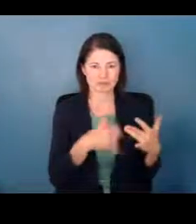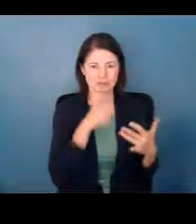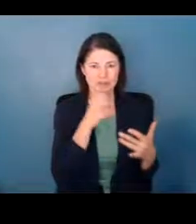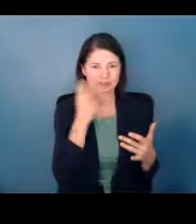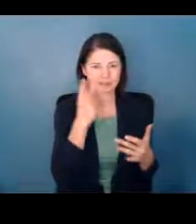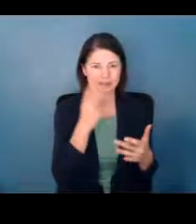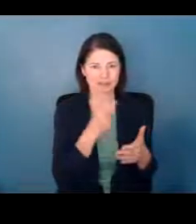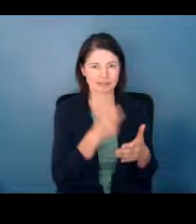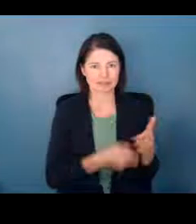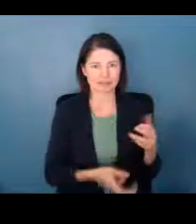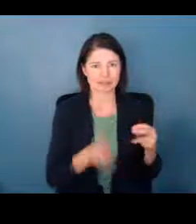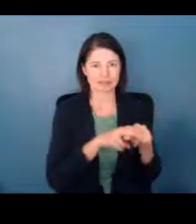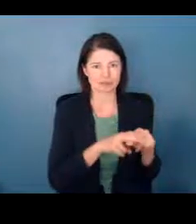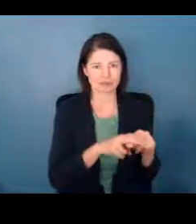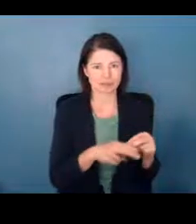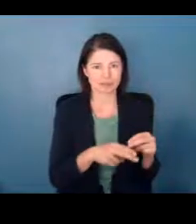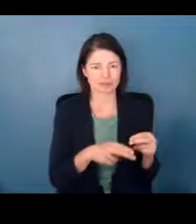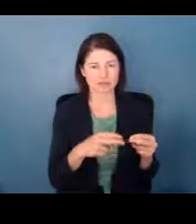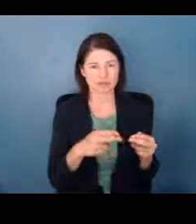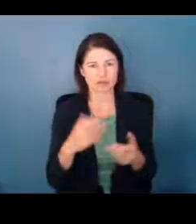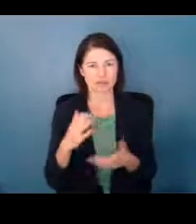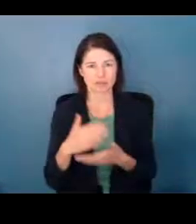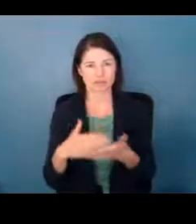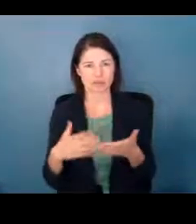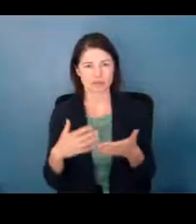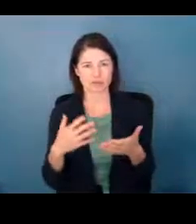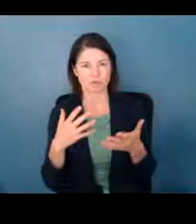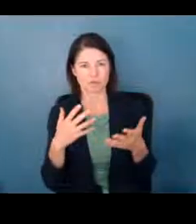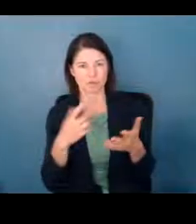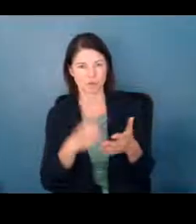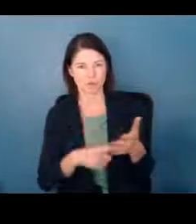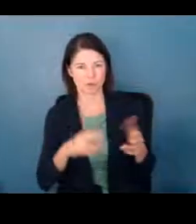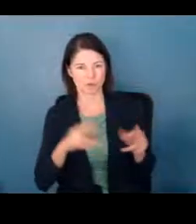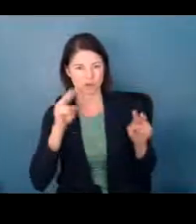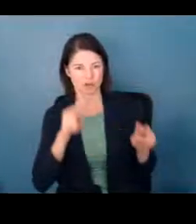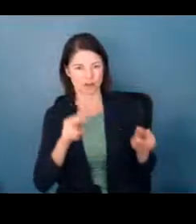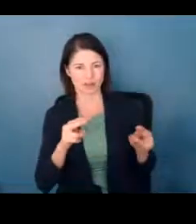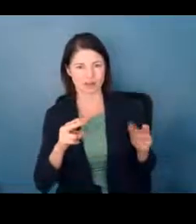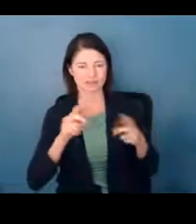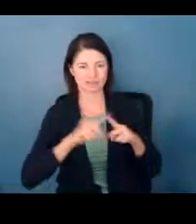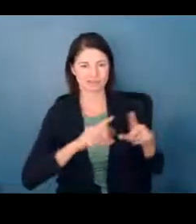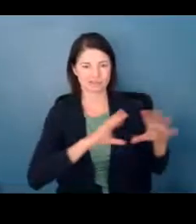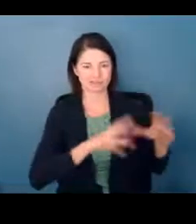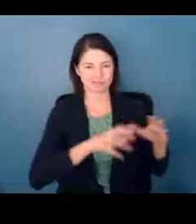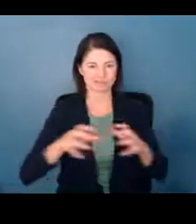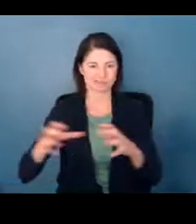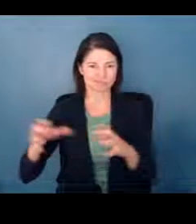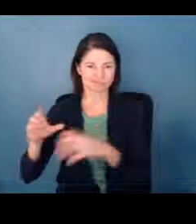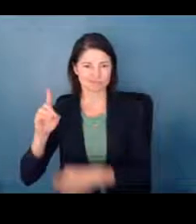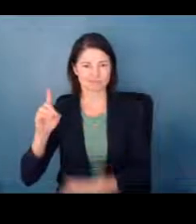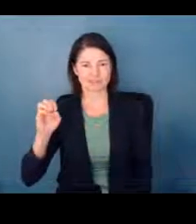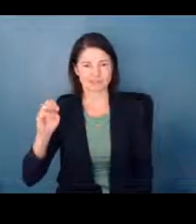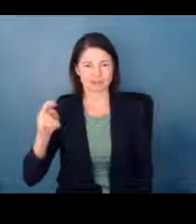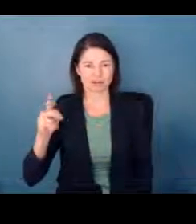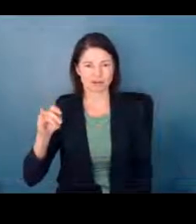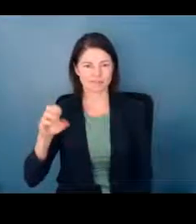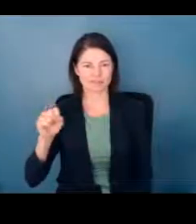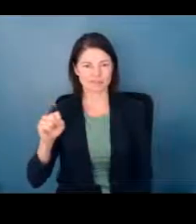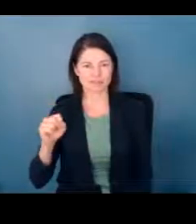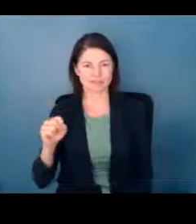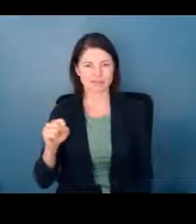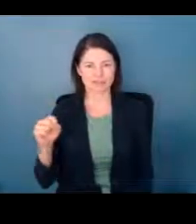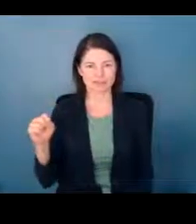of what we want to look at in this pilot program and in getting the different demographic groups. Making sure those rural communities are taken into account, that